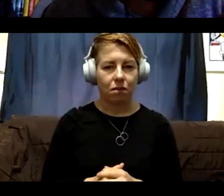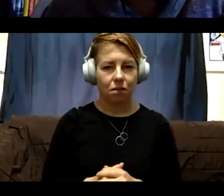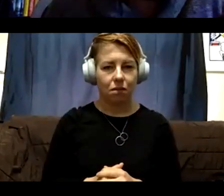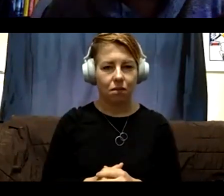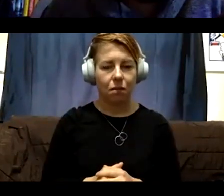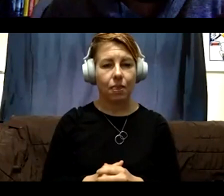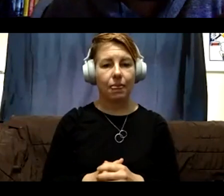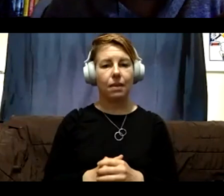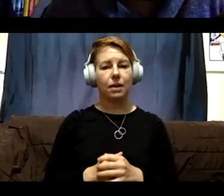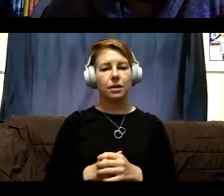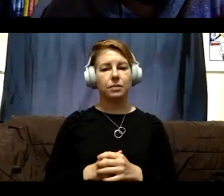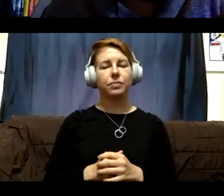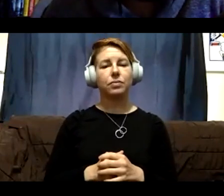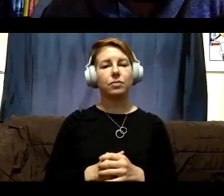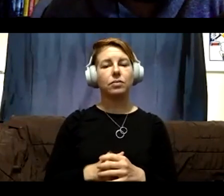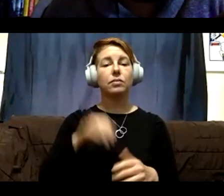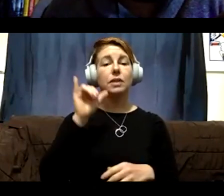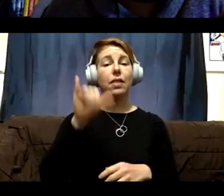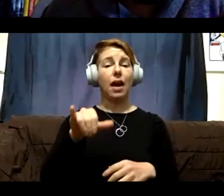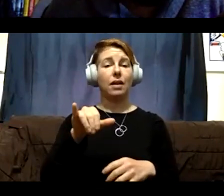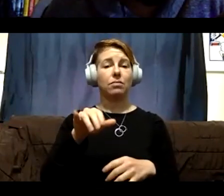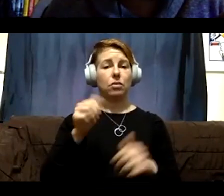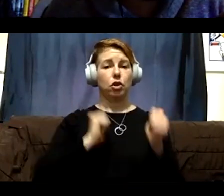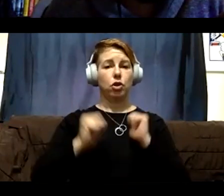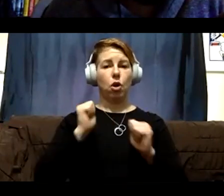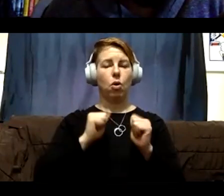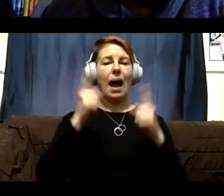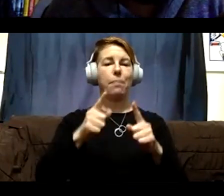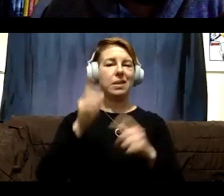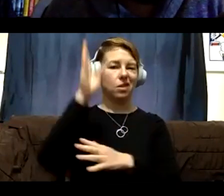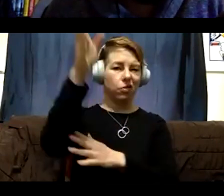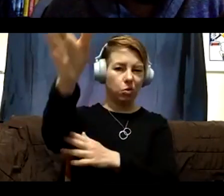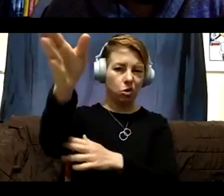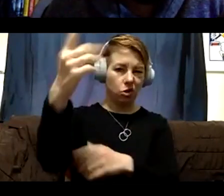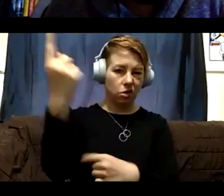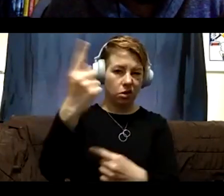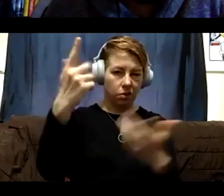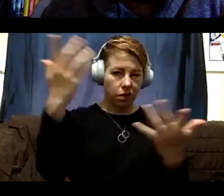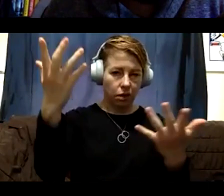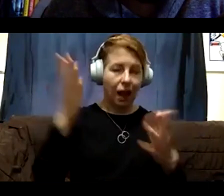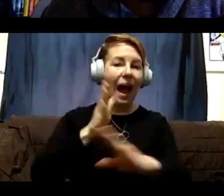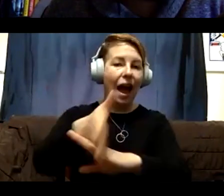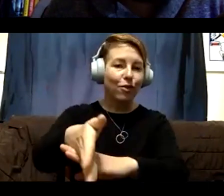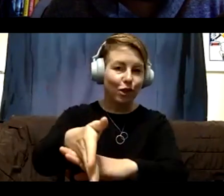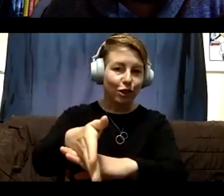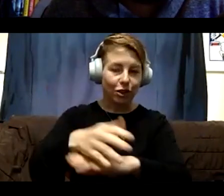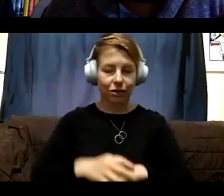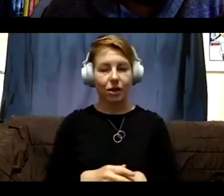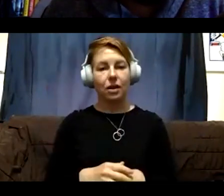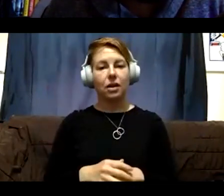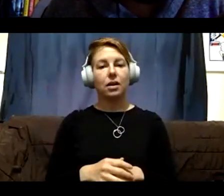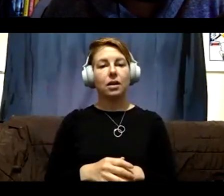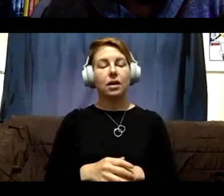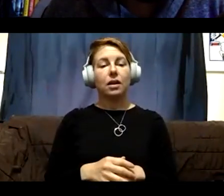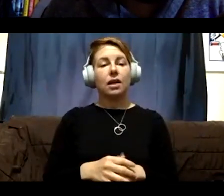Black Mirror places the episode somewhere in our future, an after, as it were. The paradox of progress here is